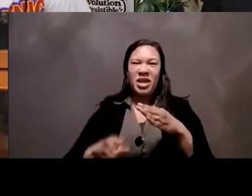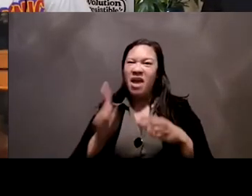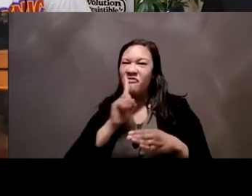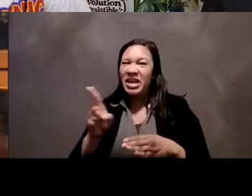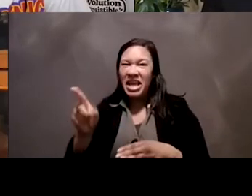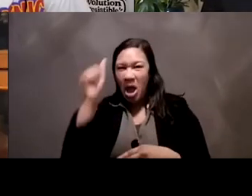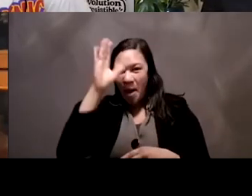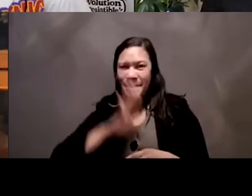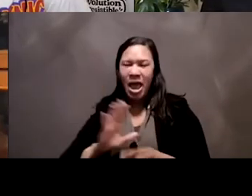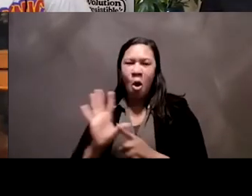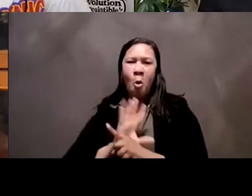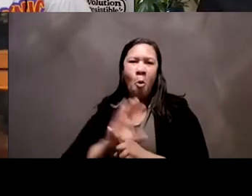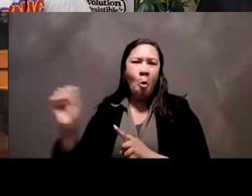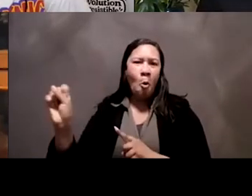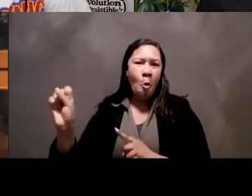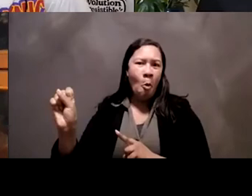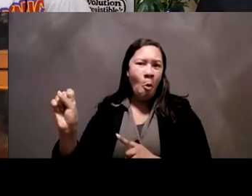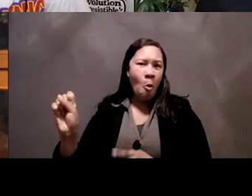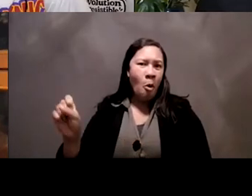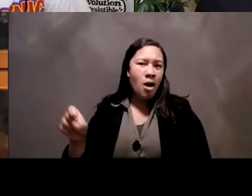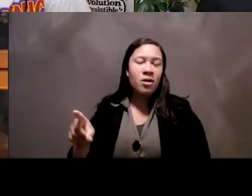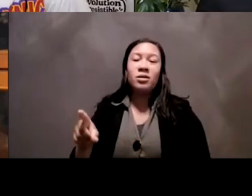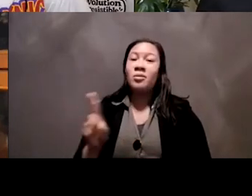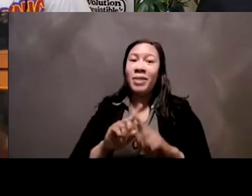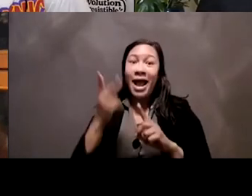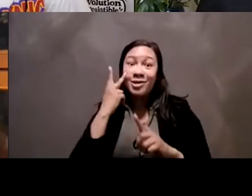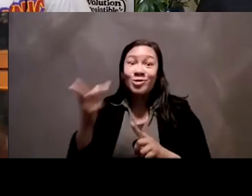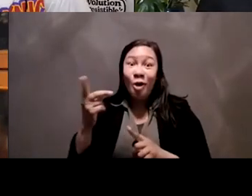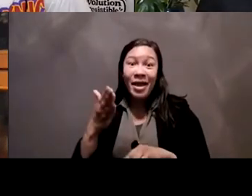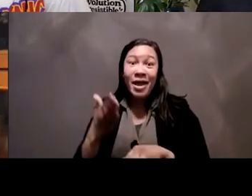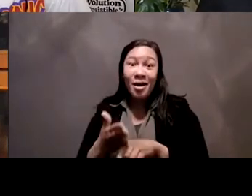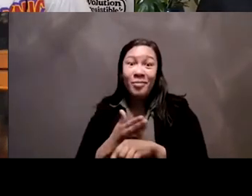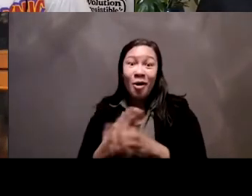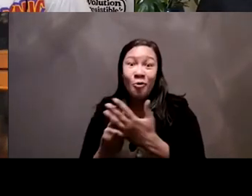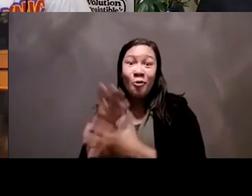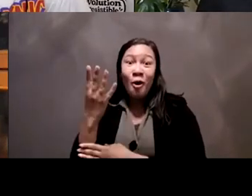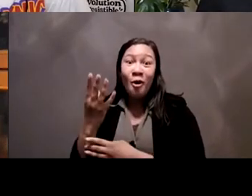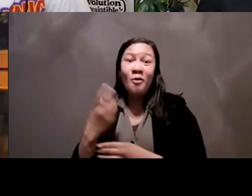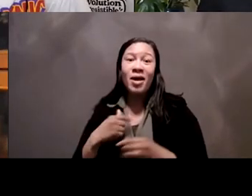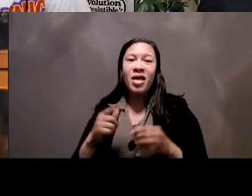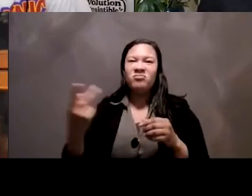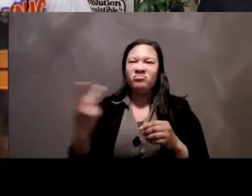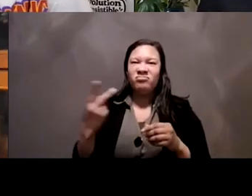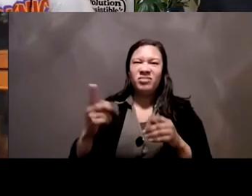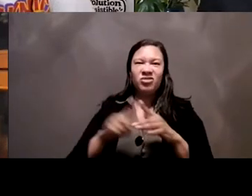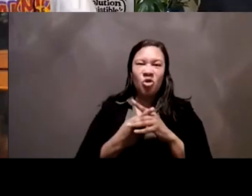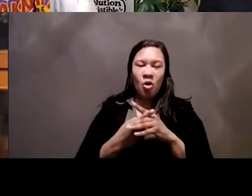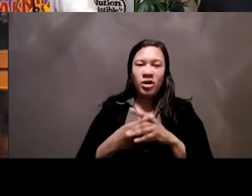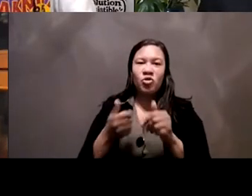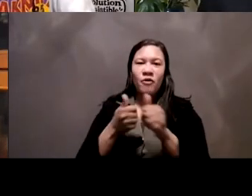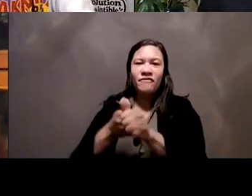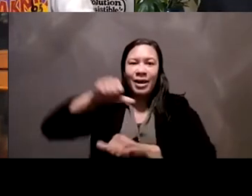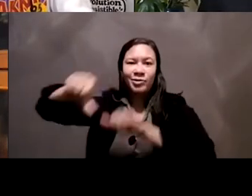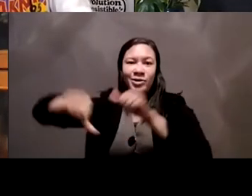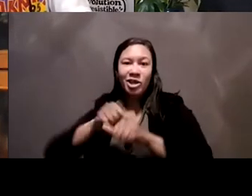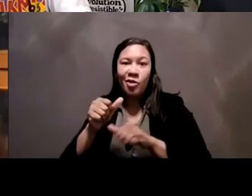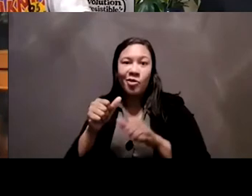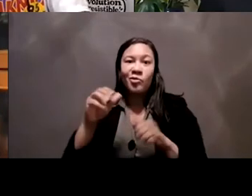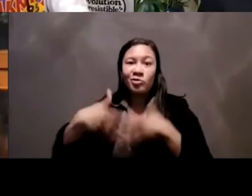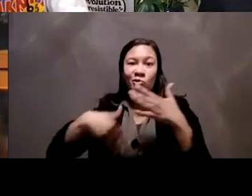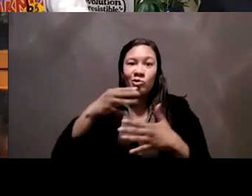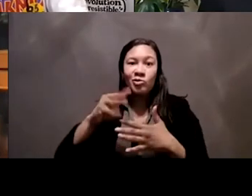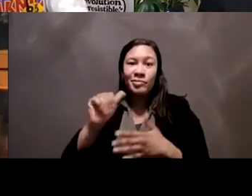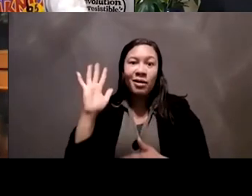come up, because we started following each other like years ago when he was like really young. And so it's just beautiful to see